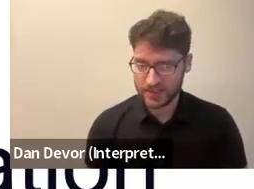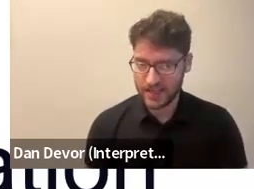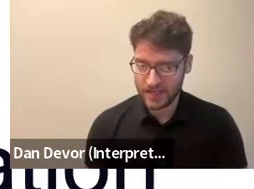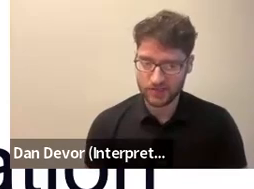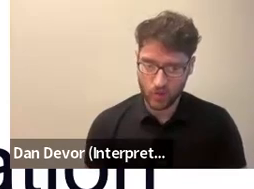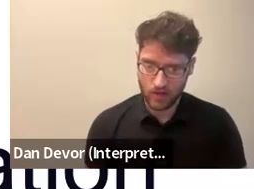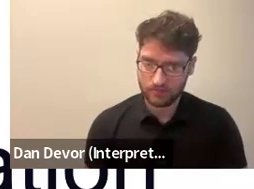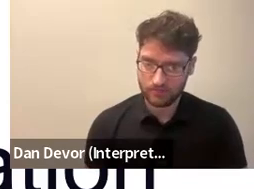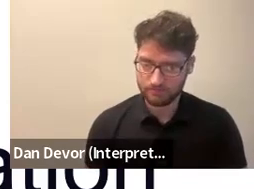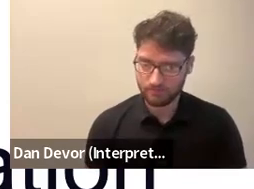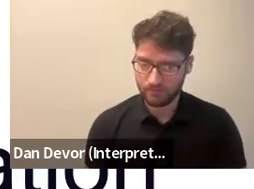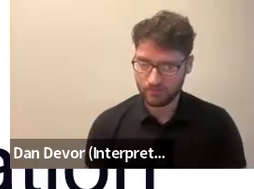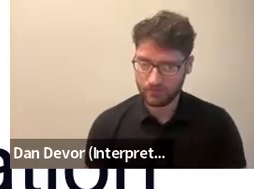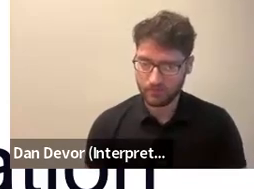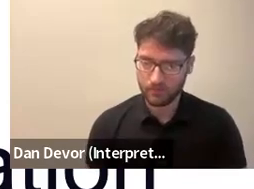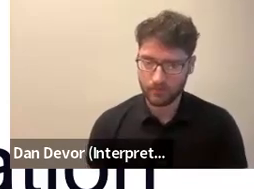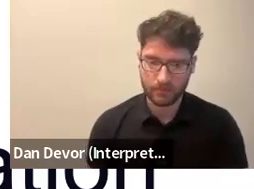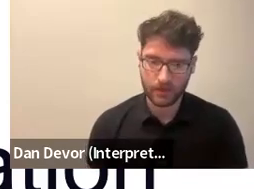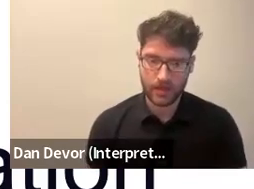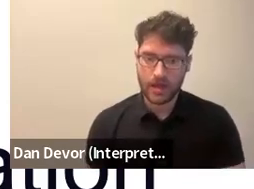at around 1880 as well.